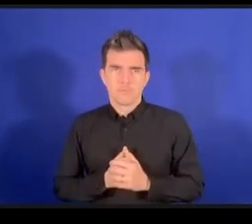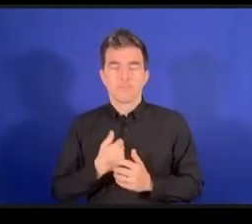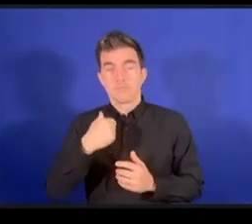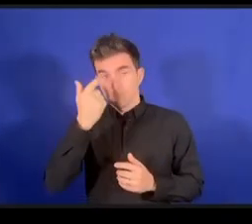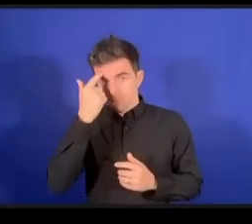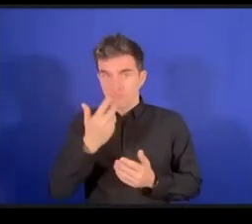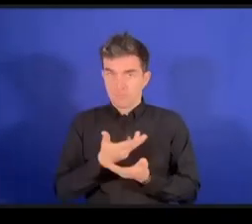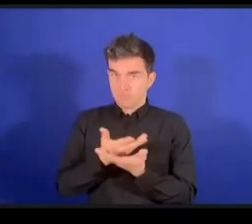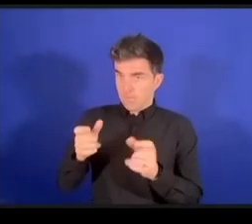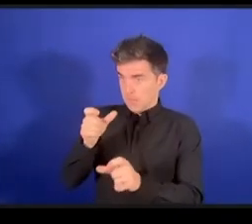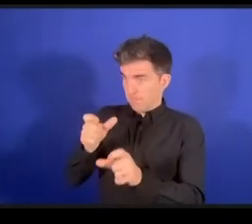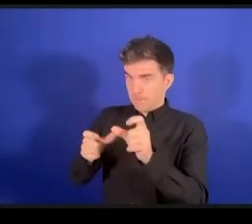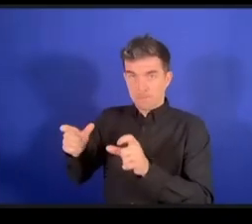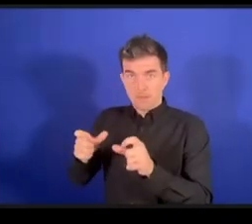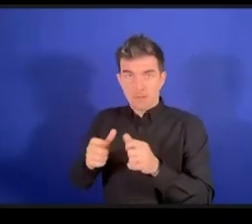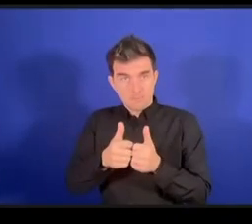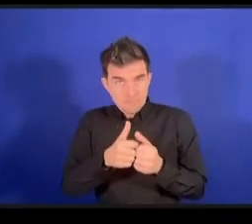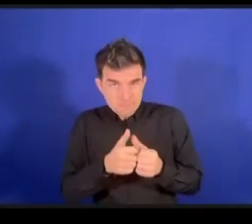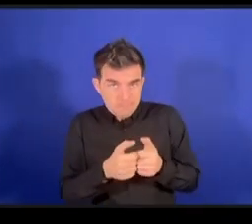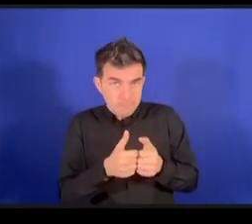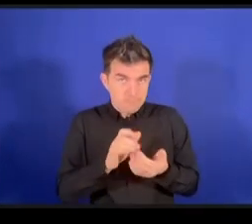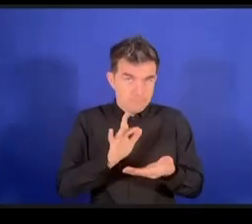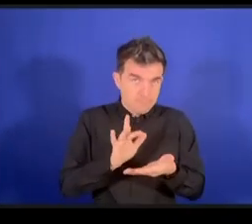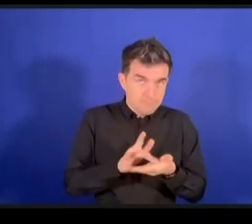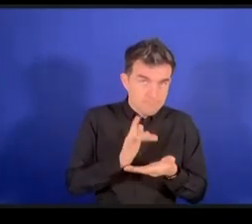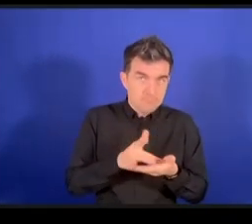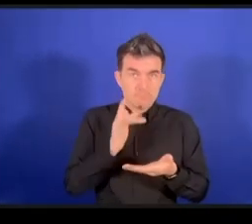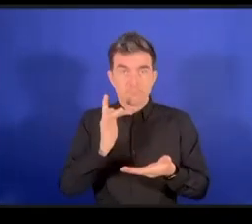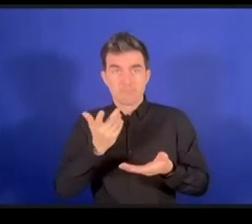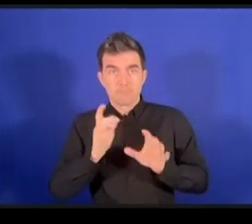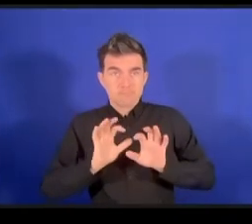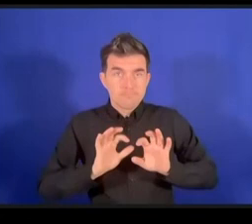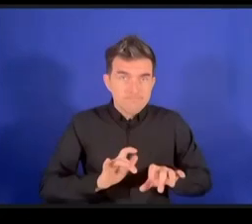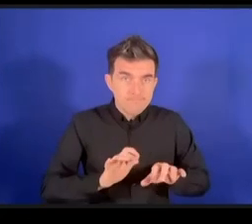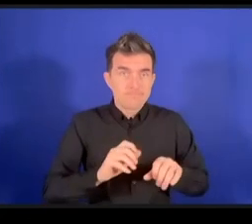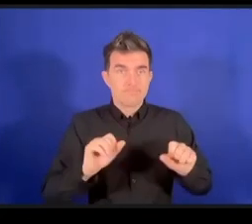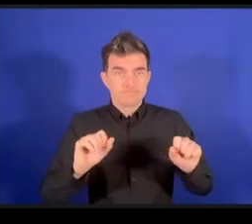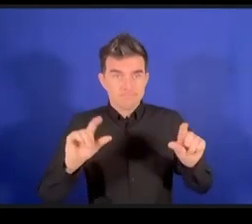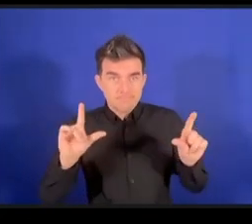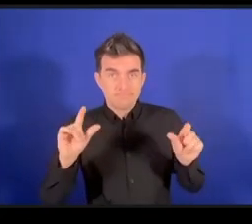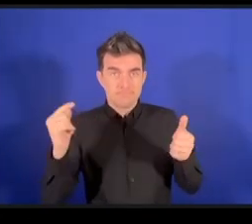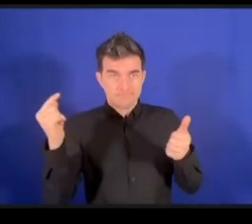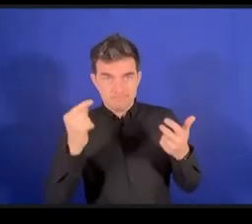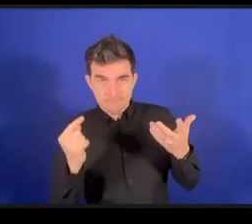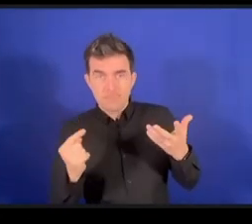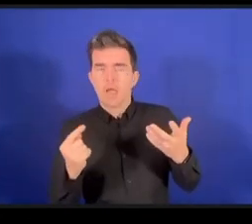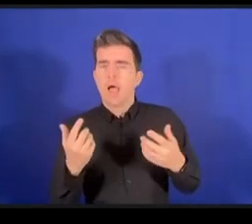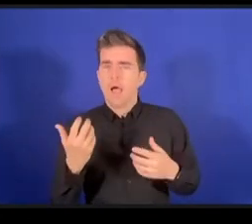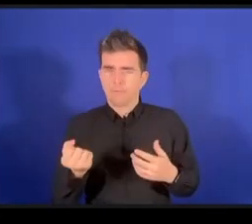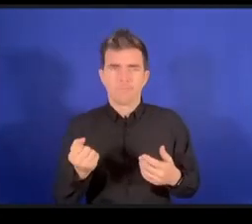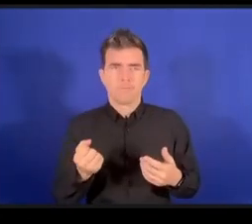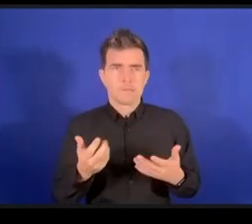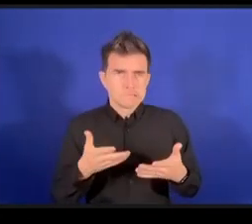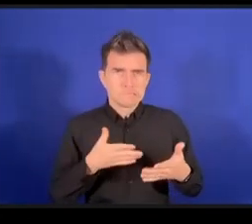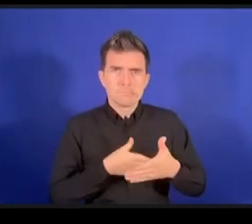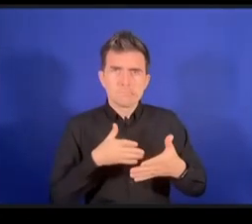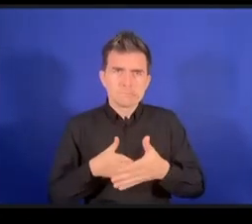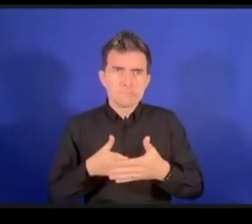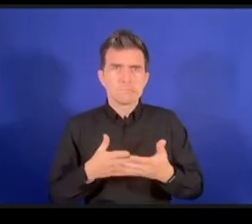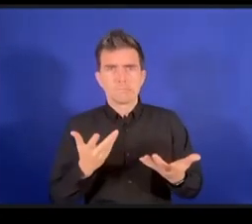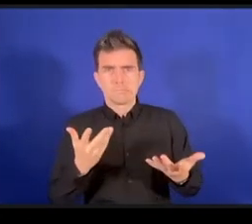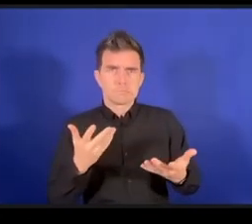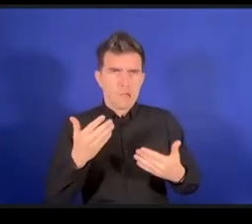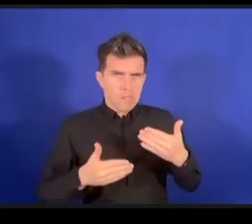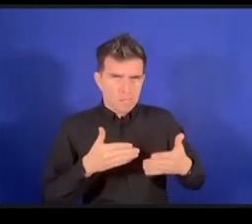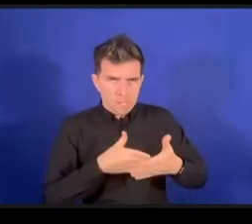those barriers. Due to those barriers, they may remain unable to participate in online spaces, and due